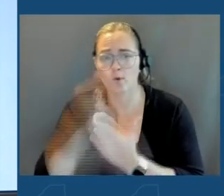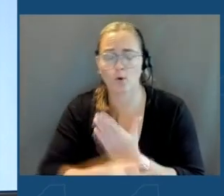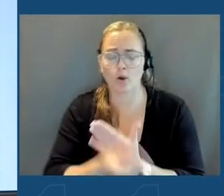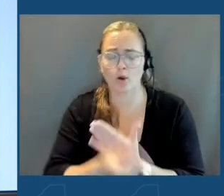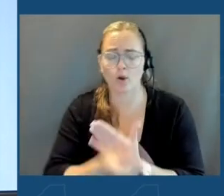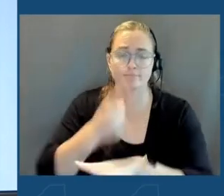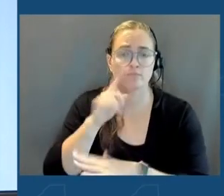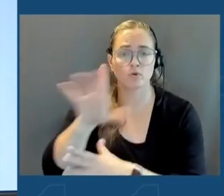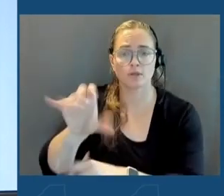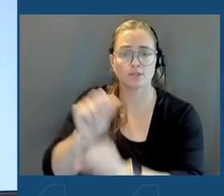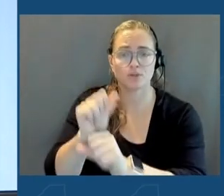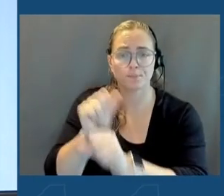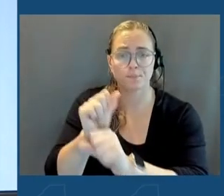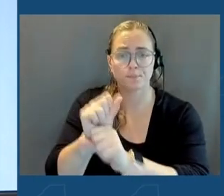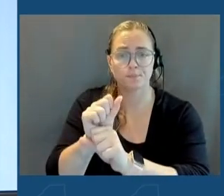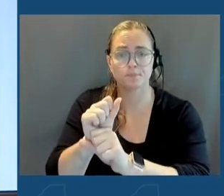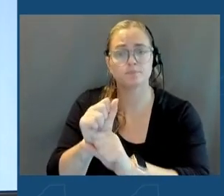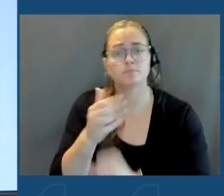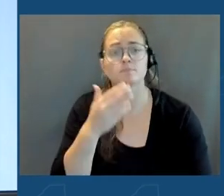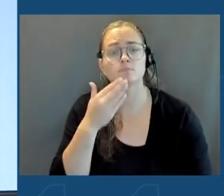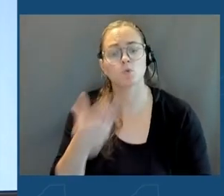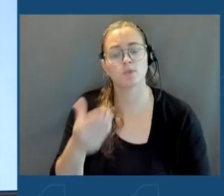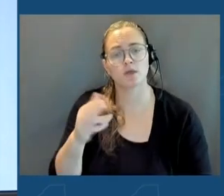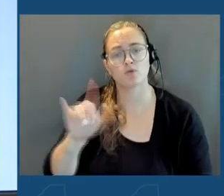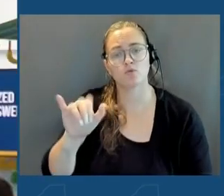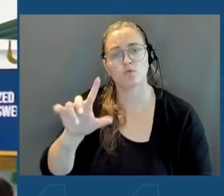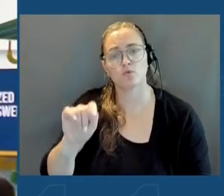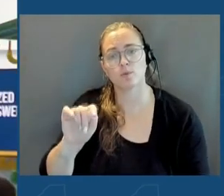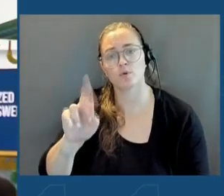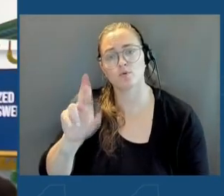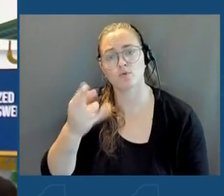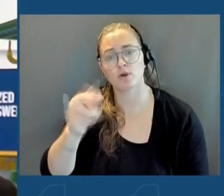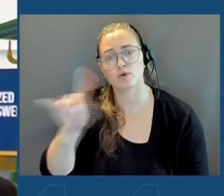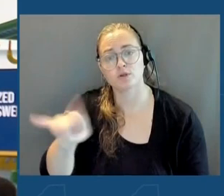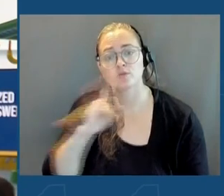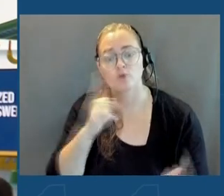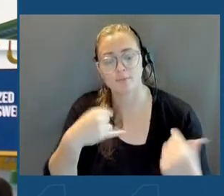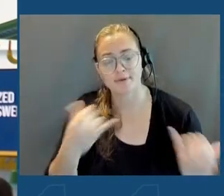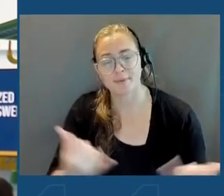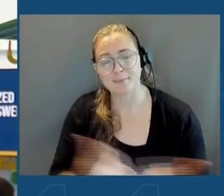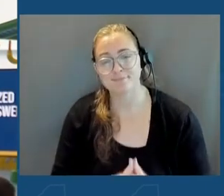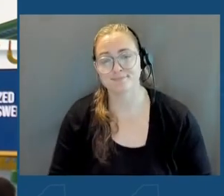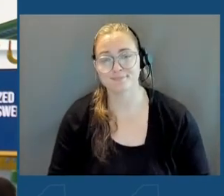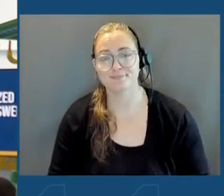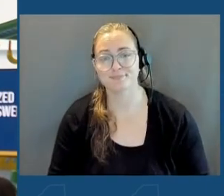of State, the DRI program. I want to thank Robert Rodriguez for being here today. Let's.